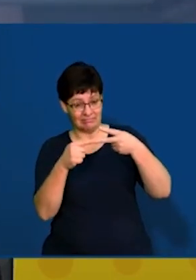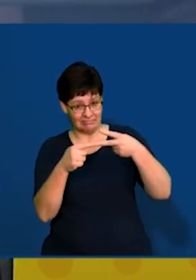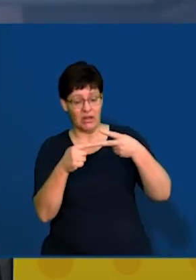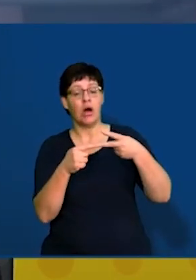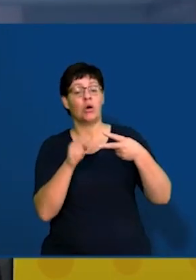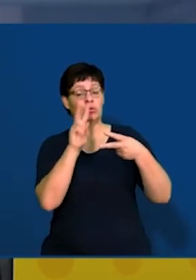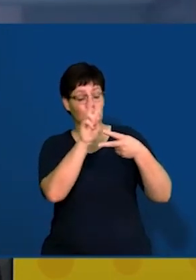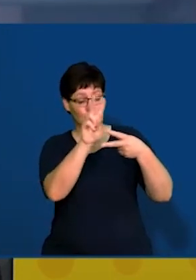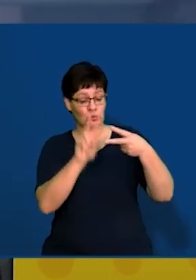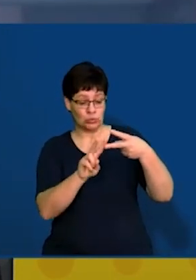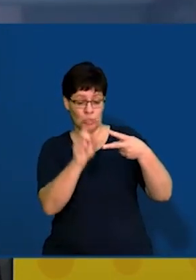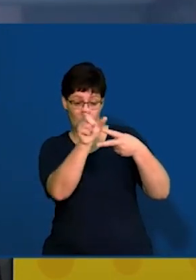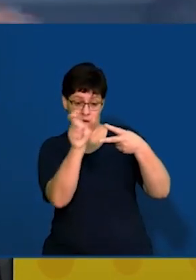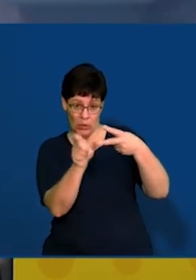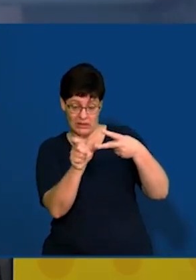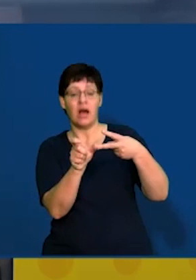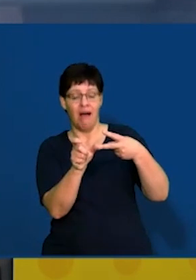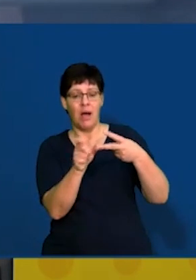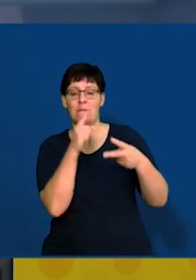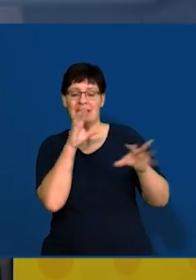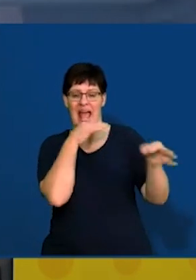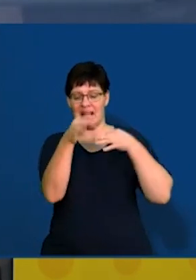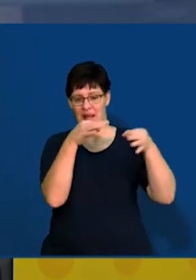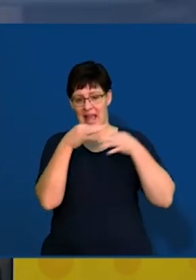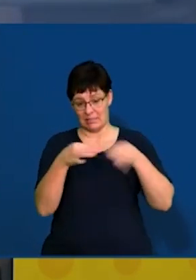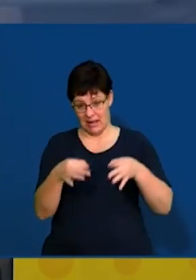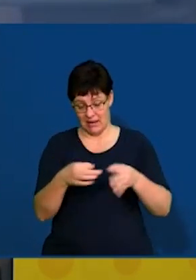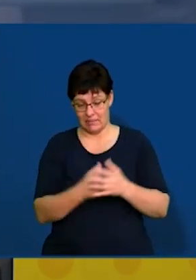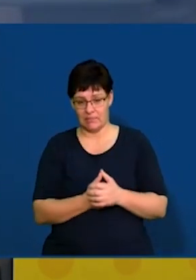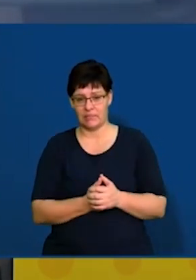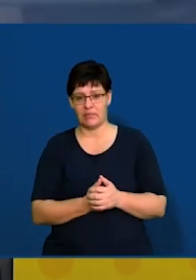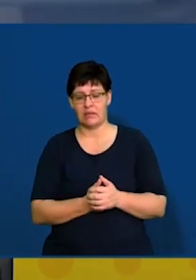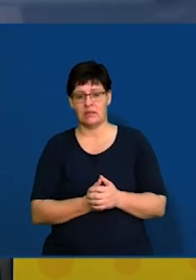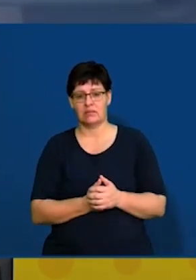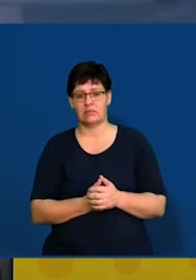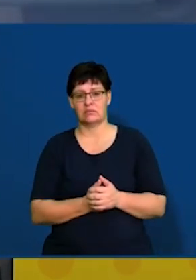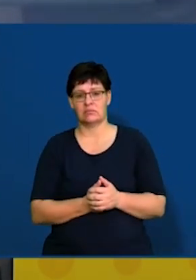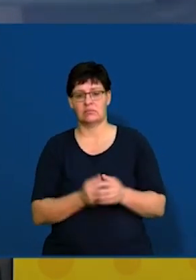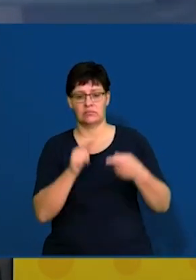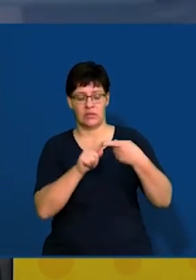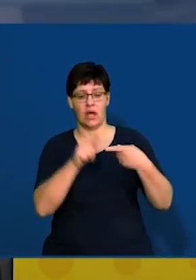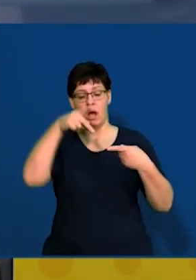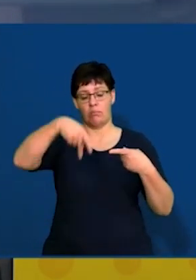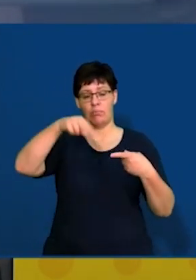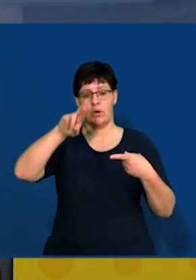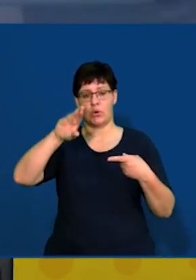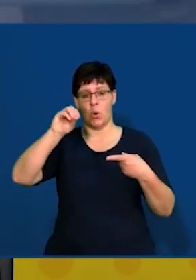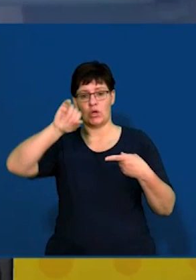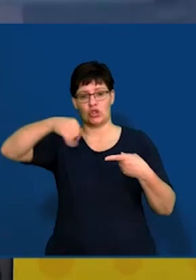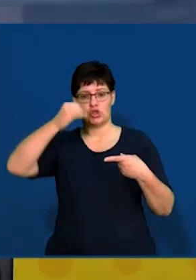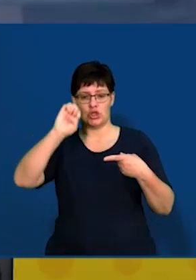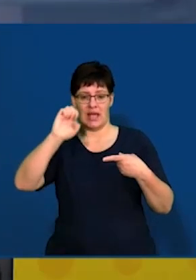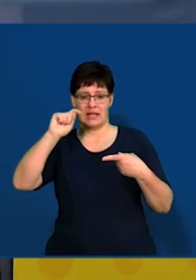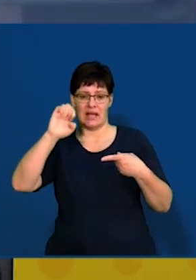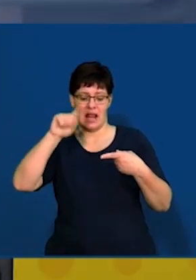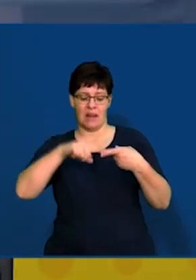terms that are most likely to be asked to define in terms of definition. Okay, a projectile is an object, right?